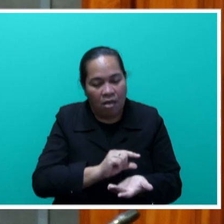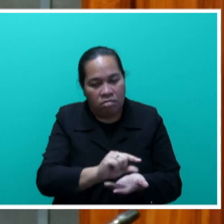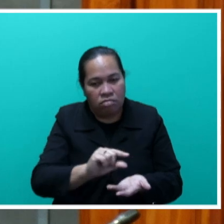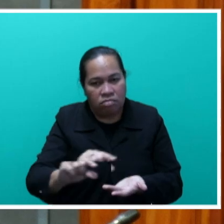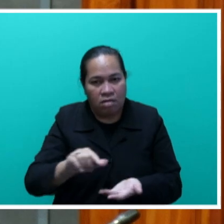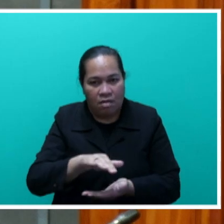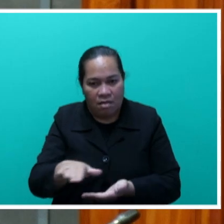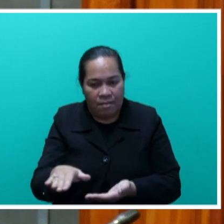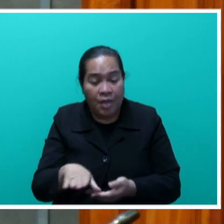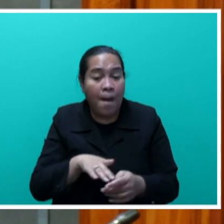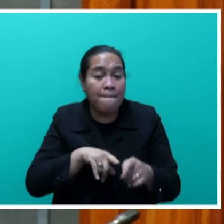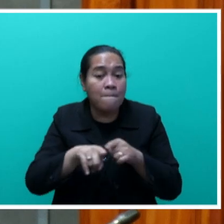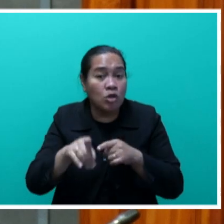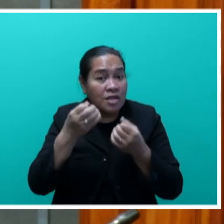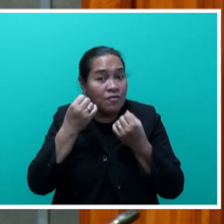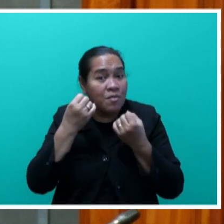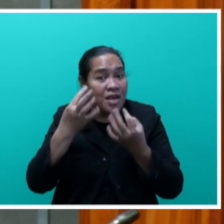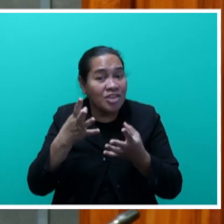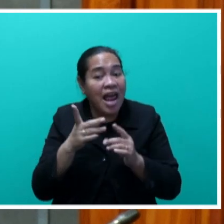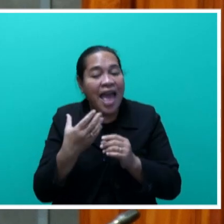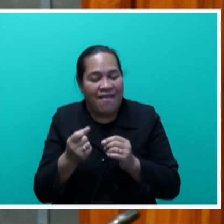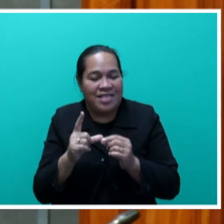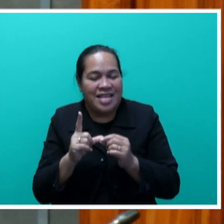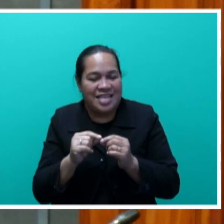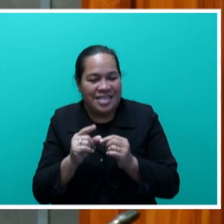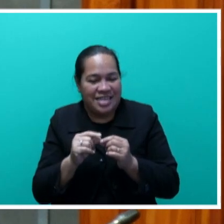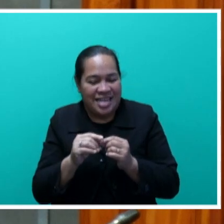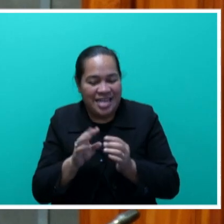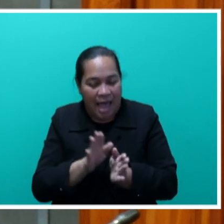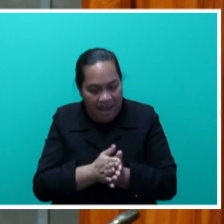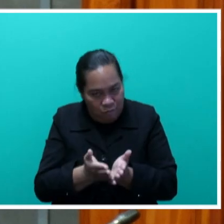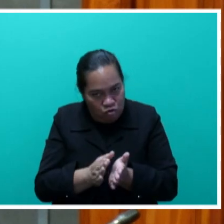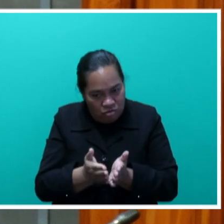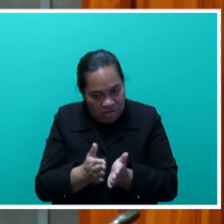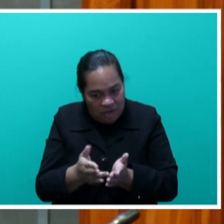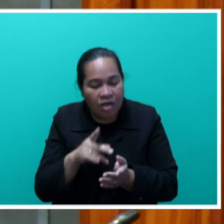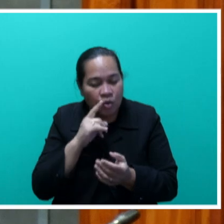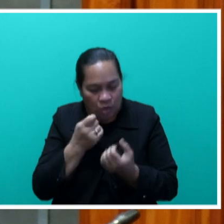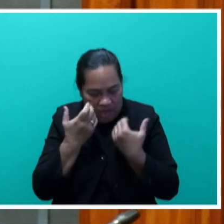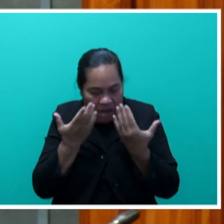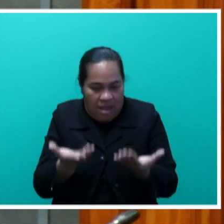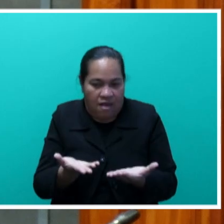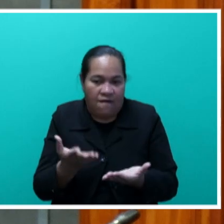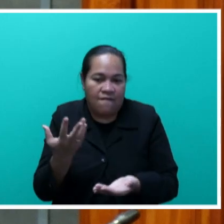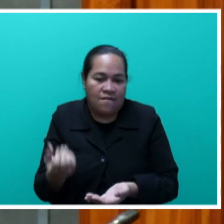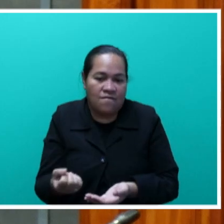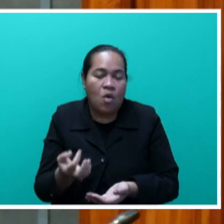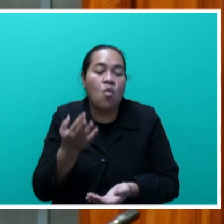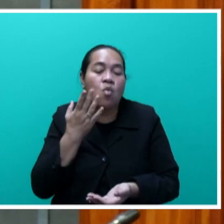Most of the information in the handbook that will be available in